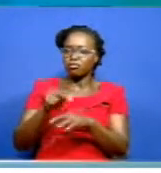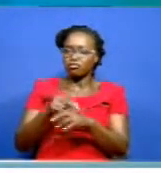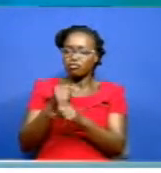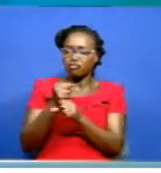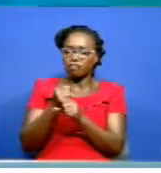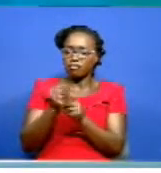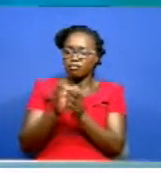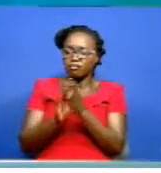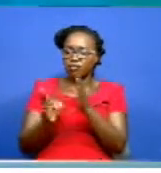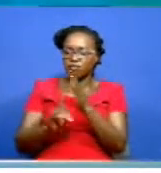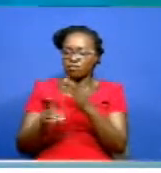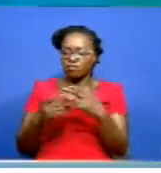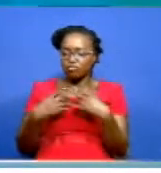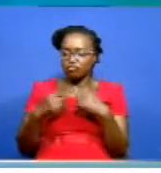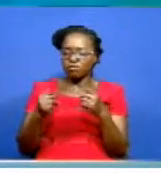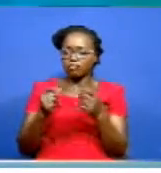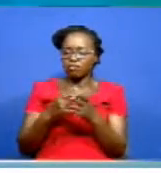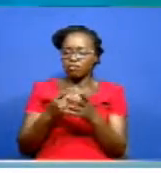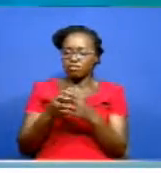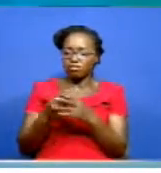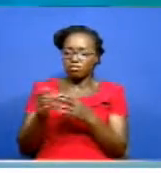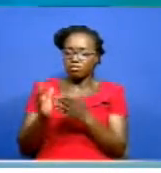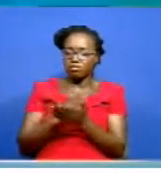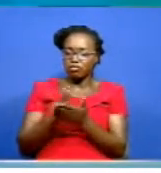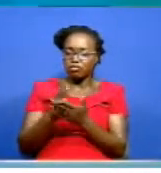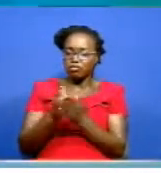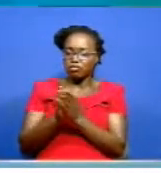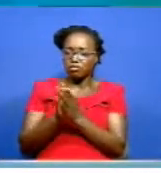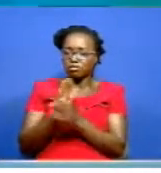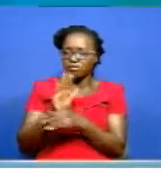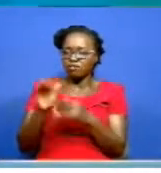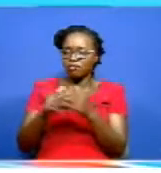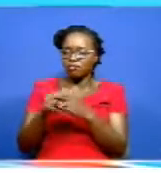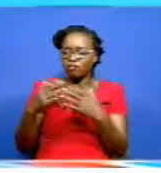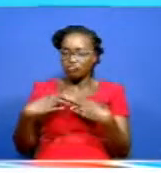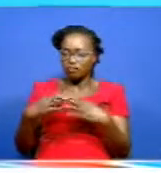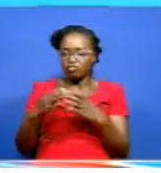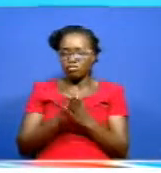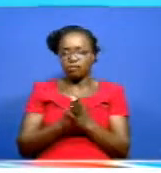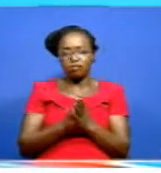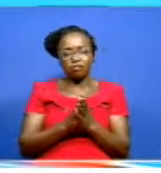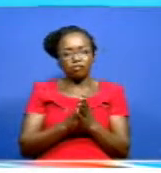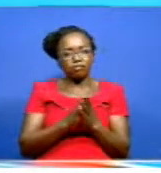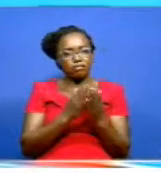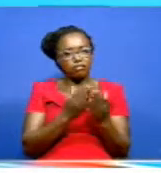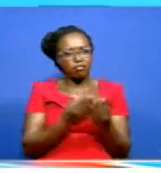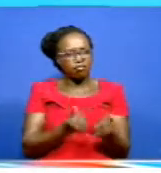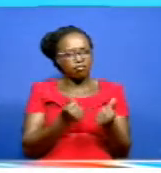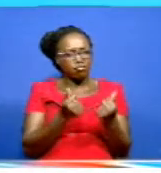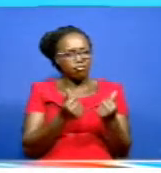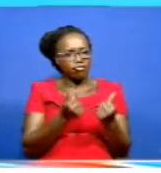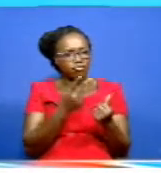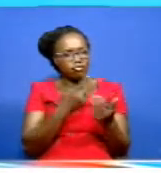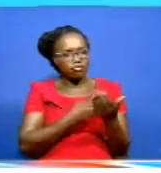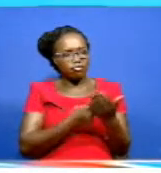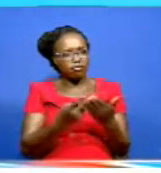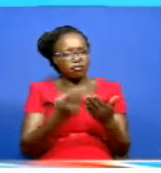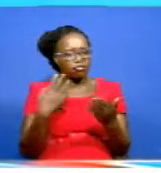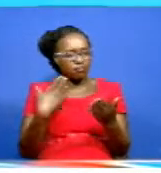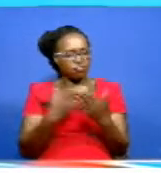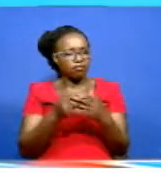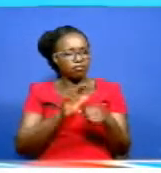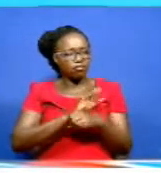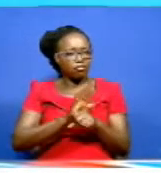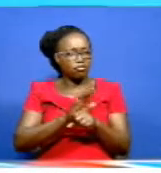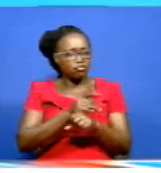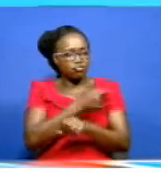Ministry of Health will then be shared with everyone concerned. Yes, and we just slightly, almost 2 weeks since the COVID vaccine